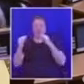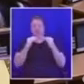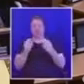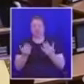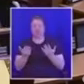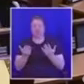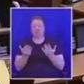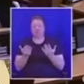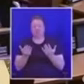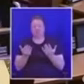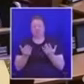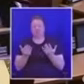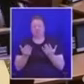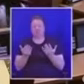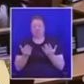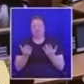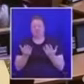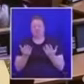notice.